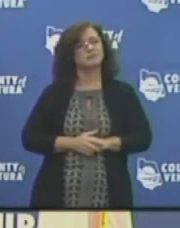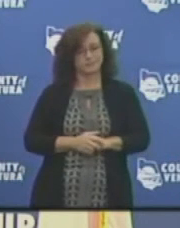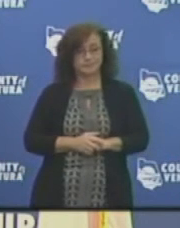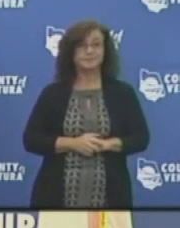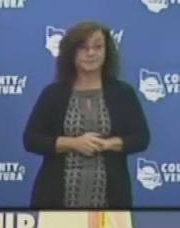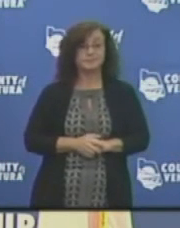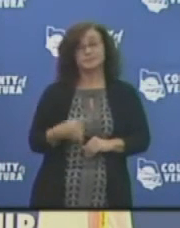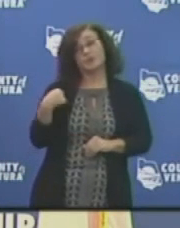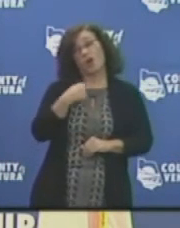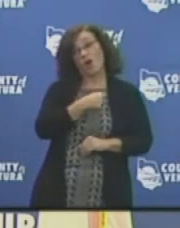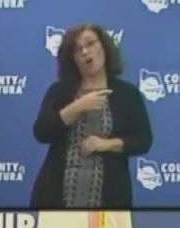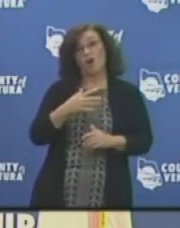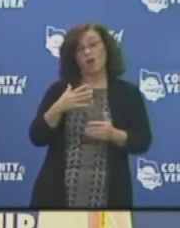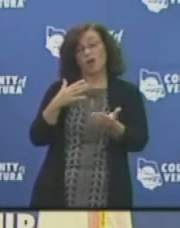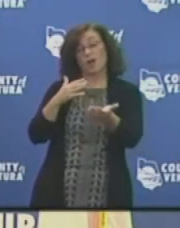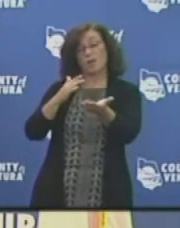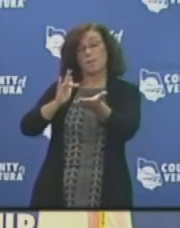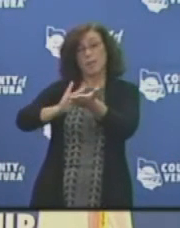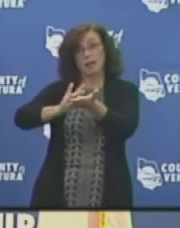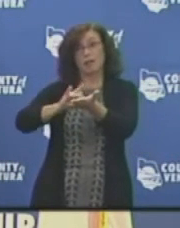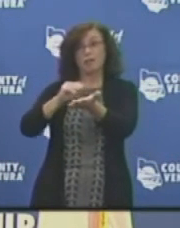also experiencing COVID fatigue.